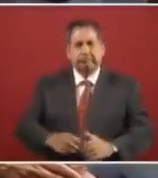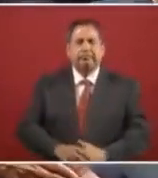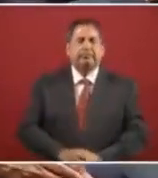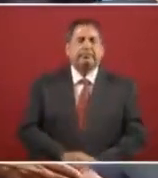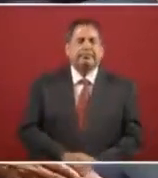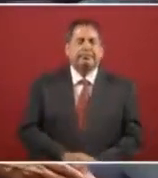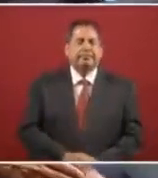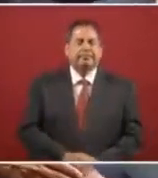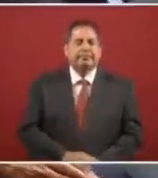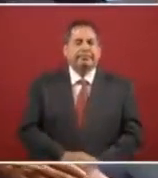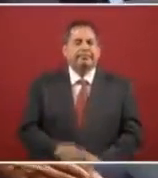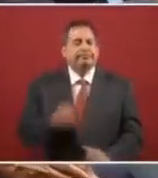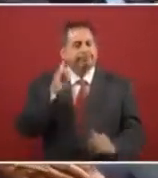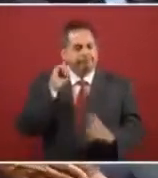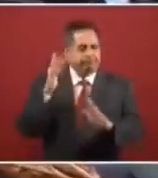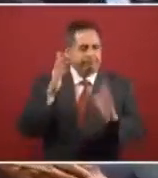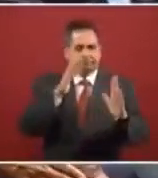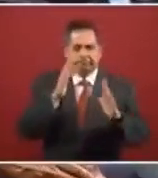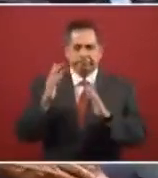forgotten